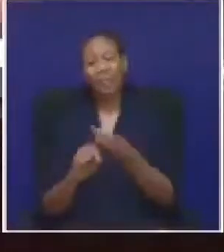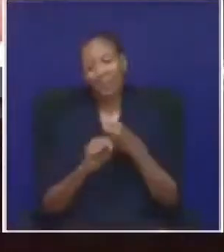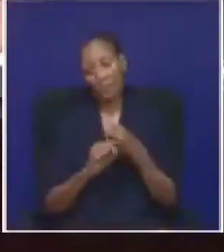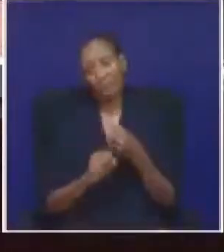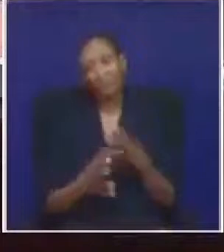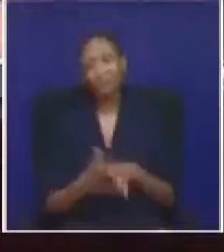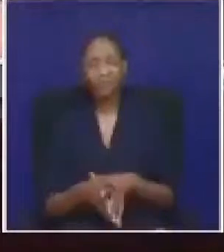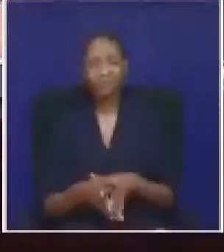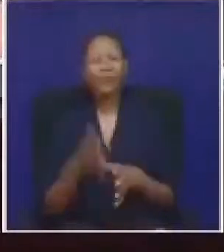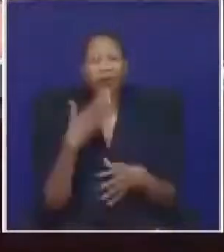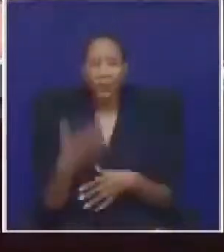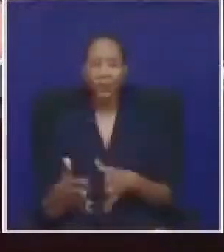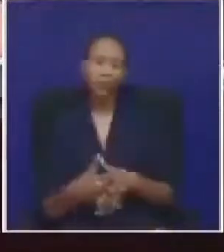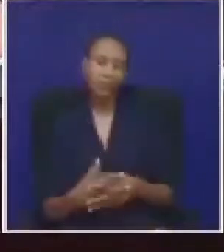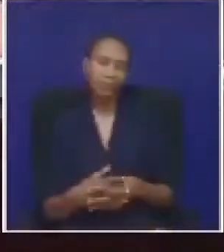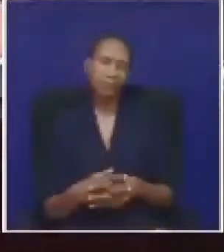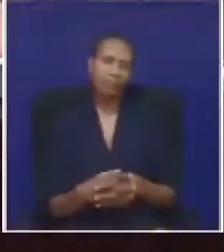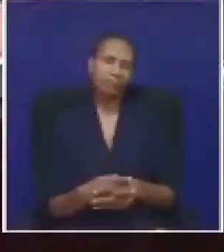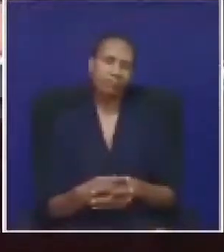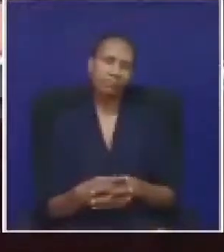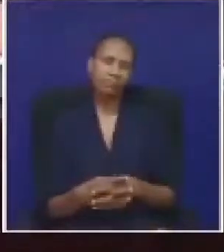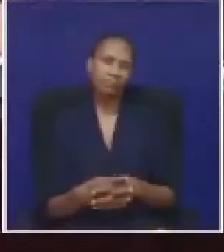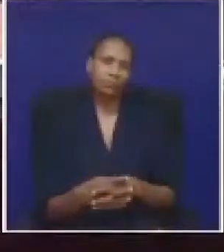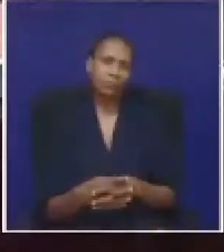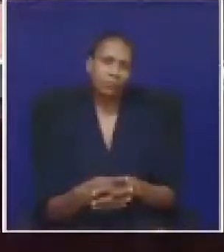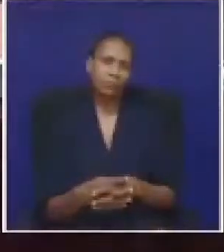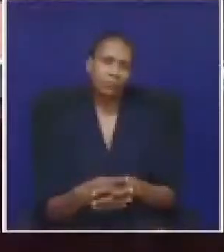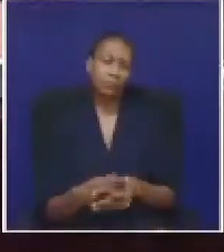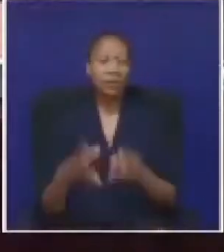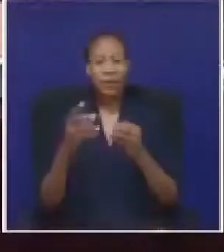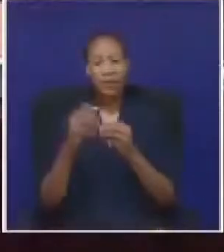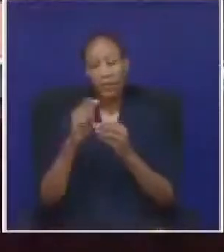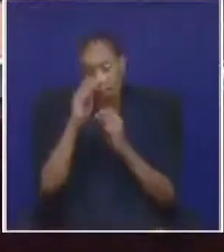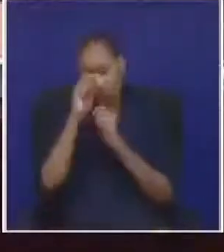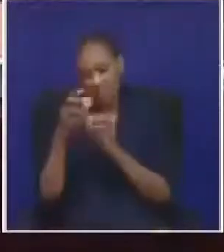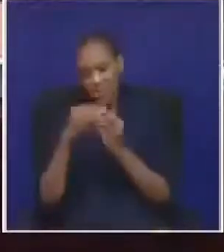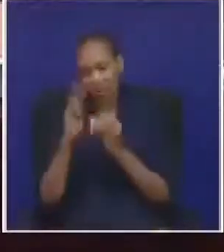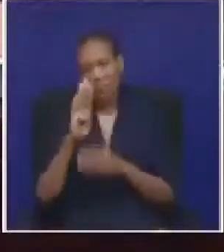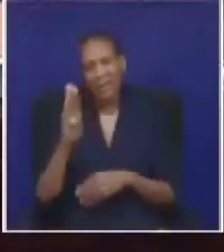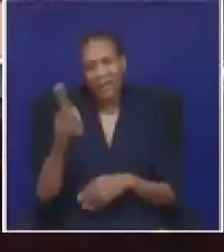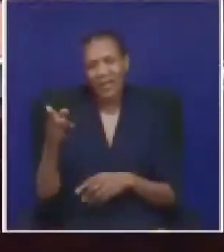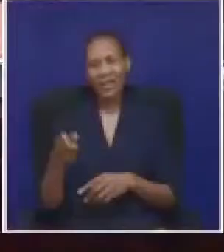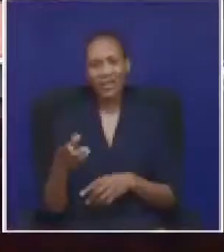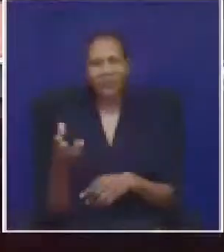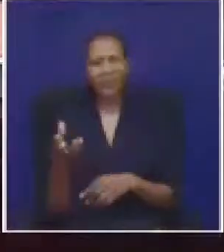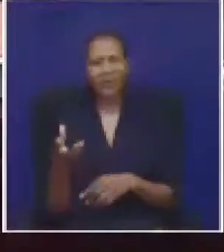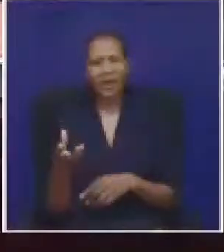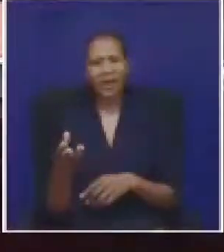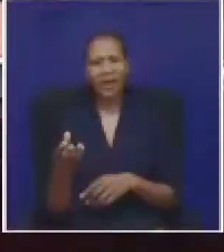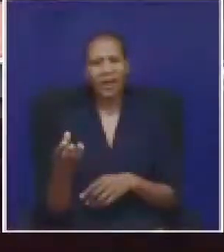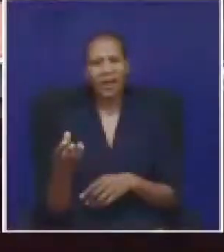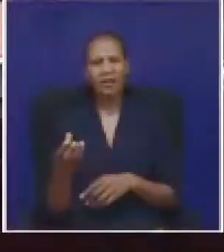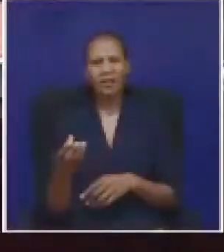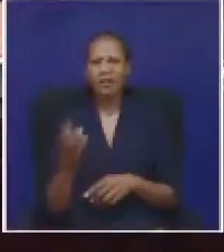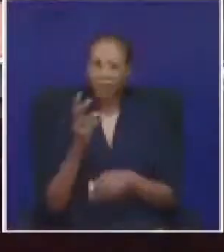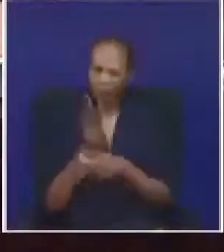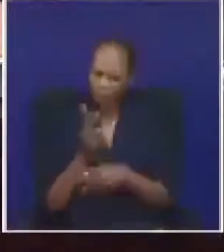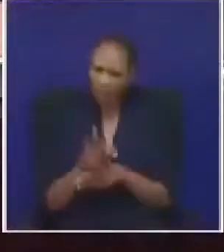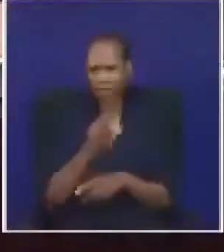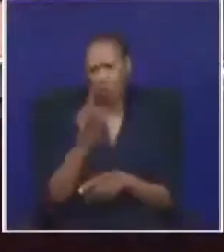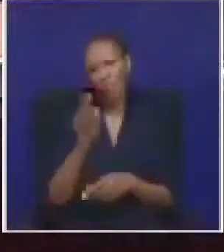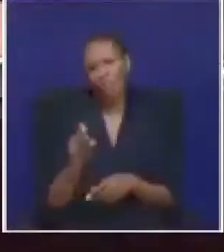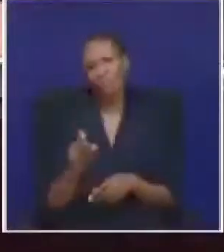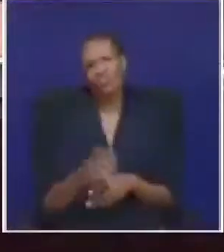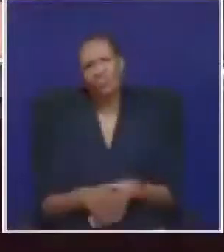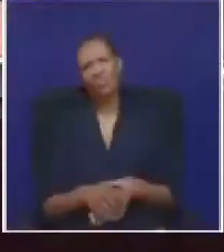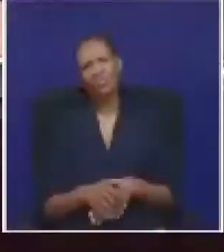Speaker. In fact, Honorable Becker is asking me a question that I've already answered, in a